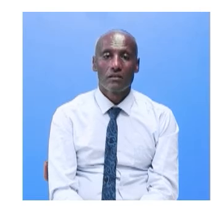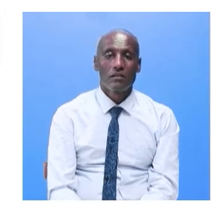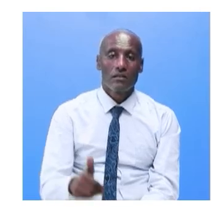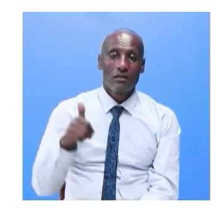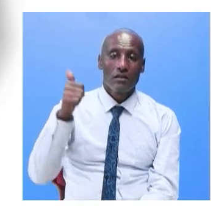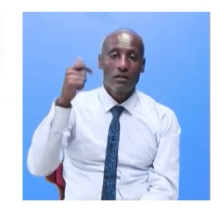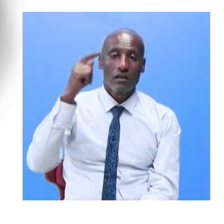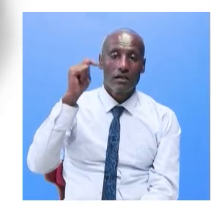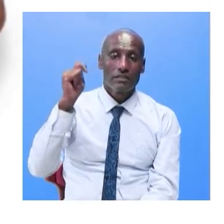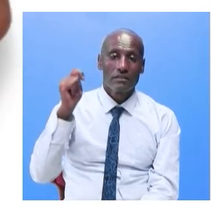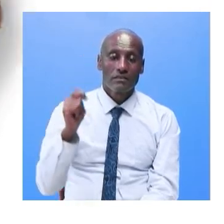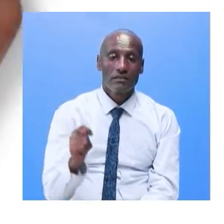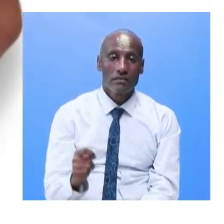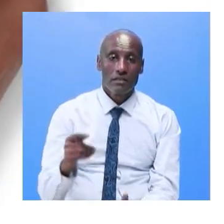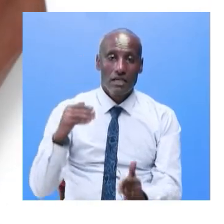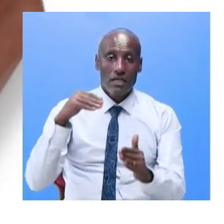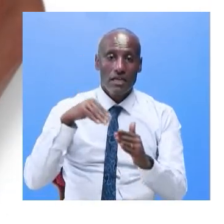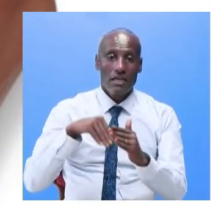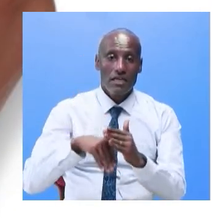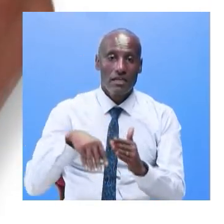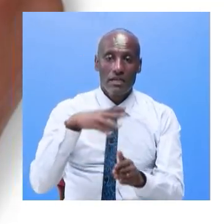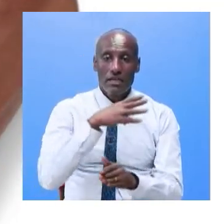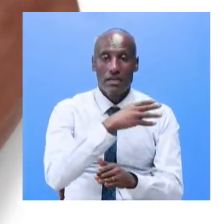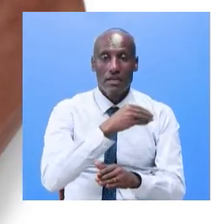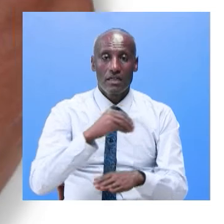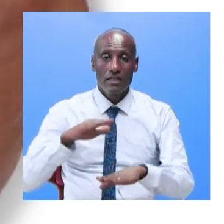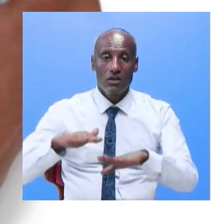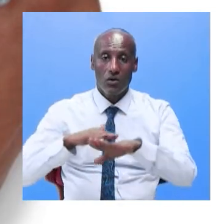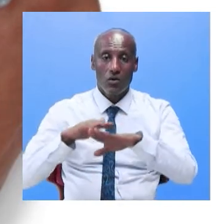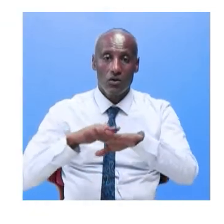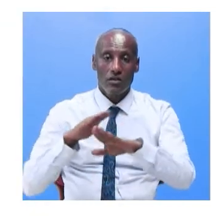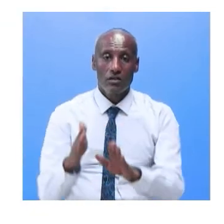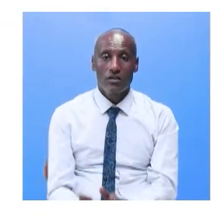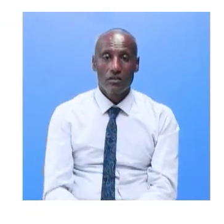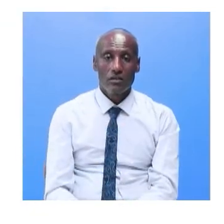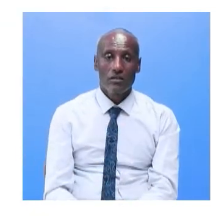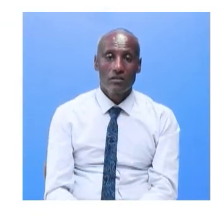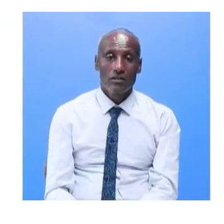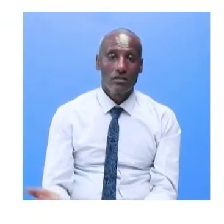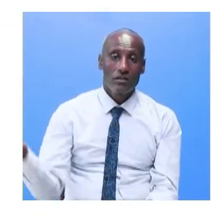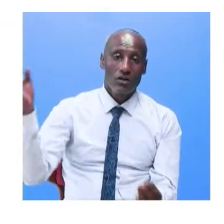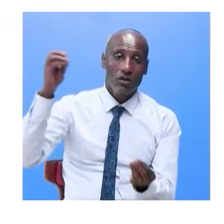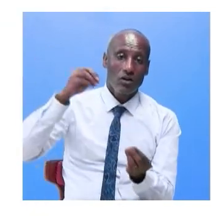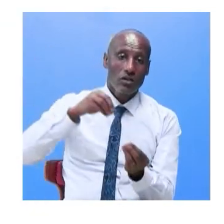at, in, and also on, also